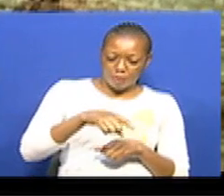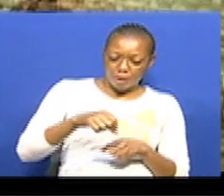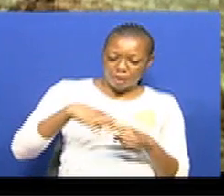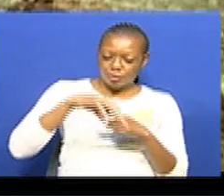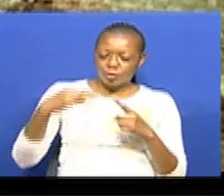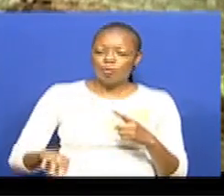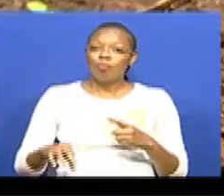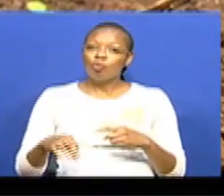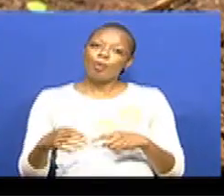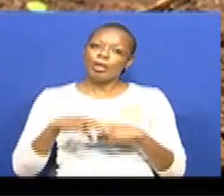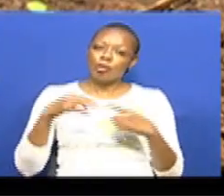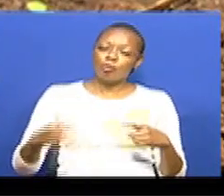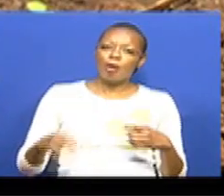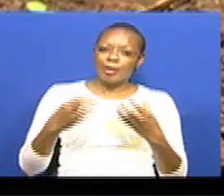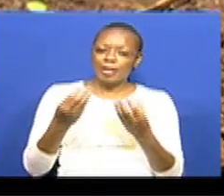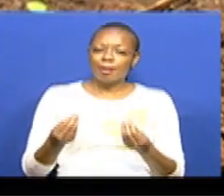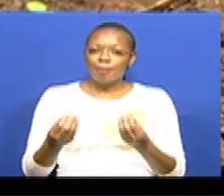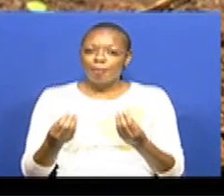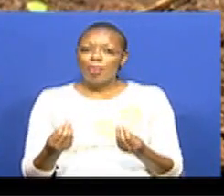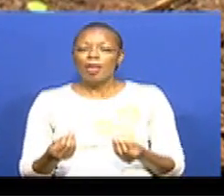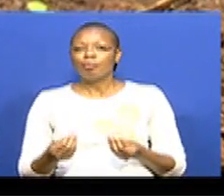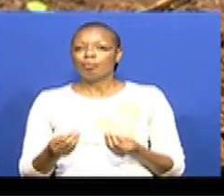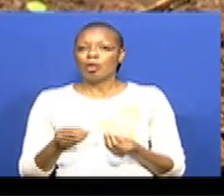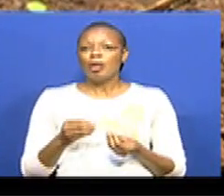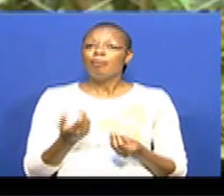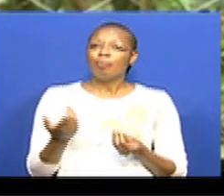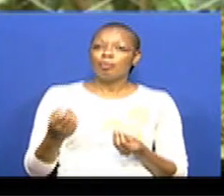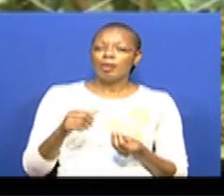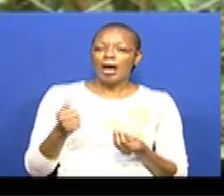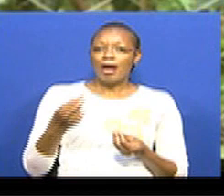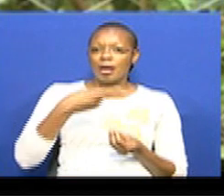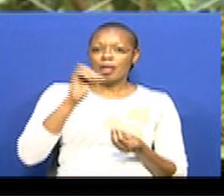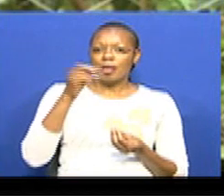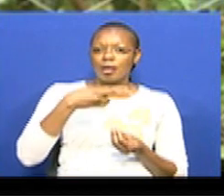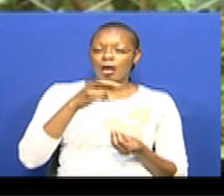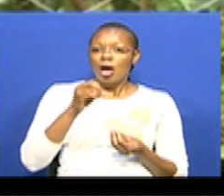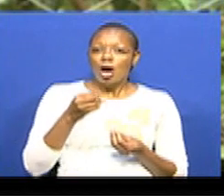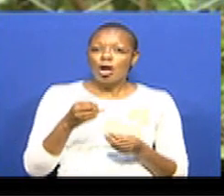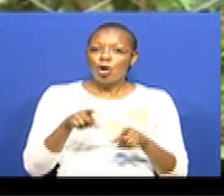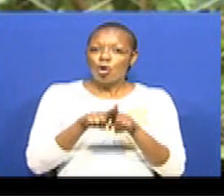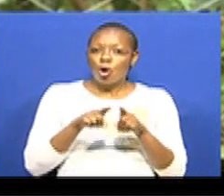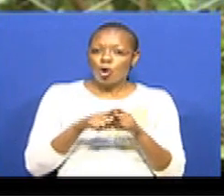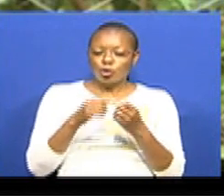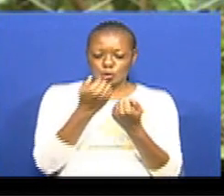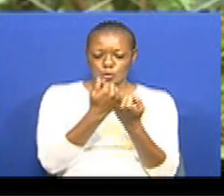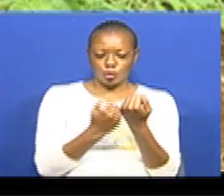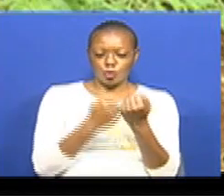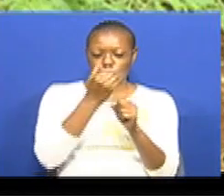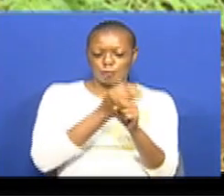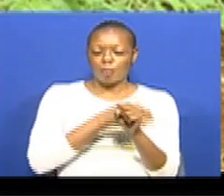for spinach, kumawiki, and capsicum, and also